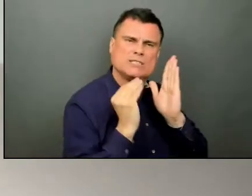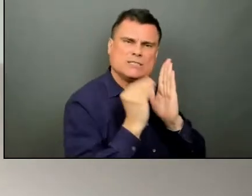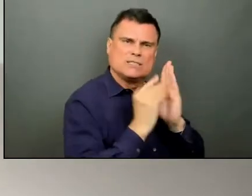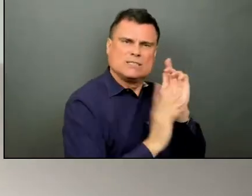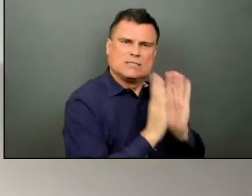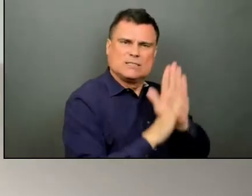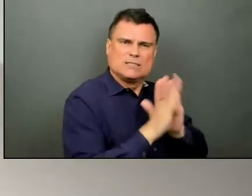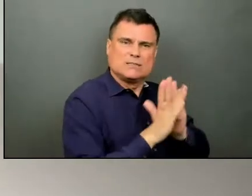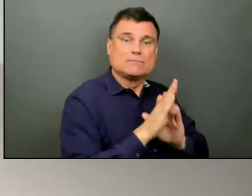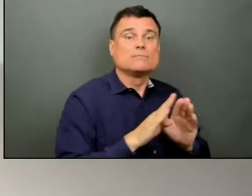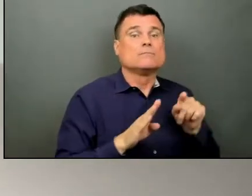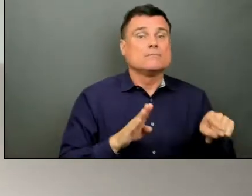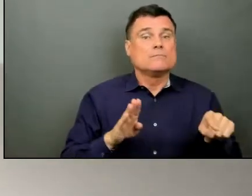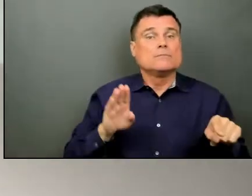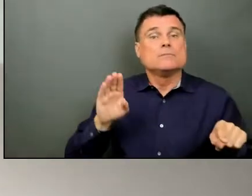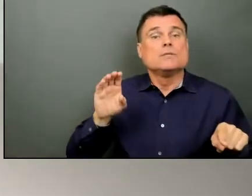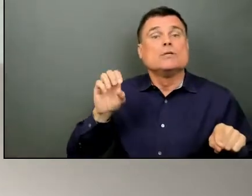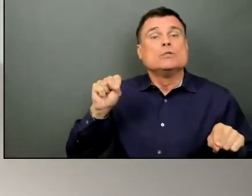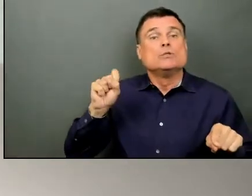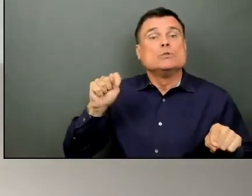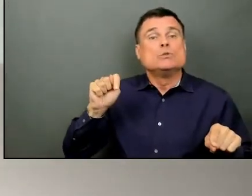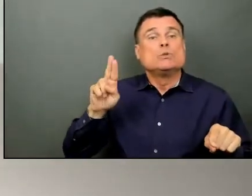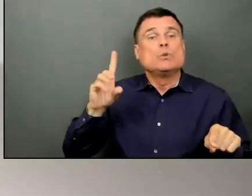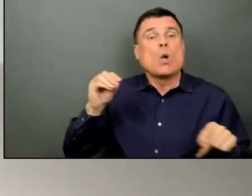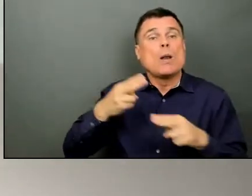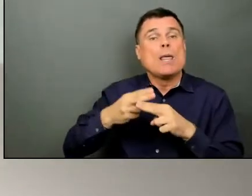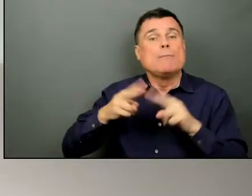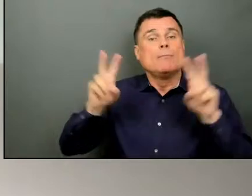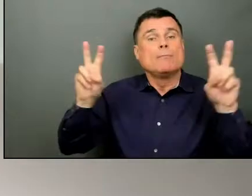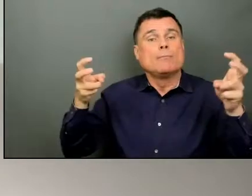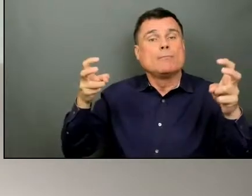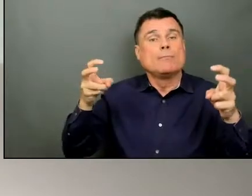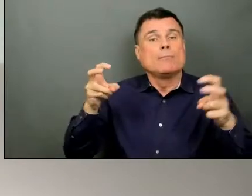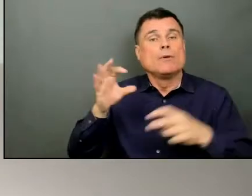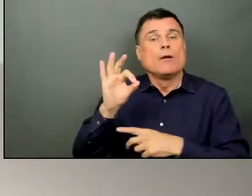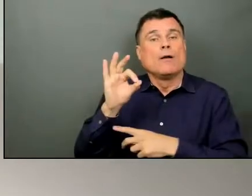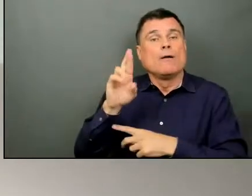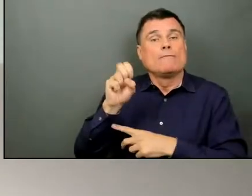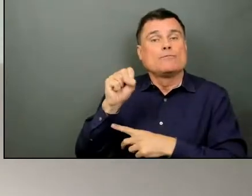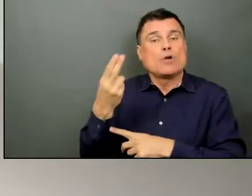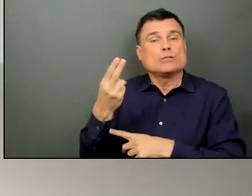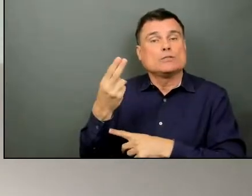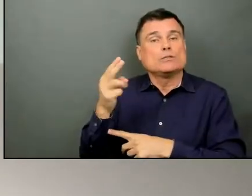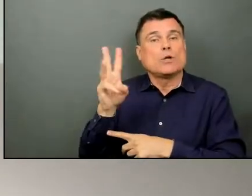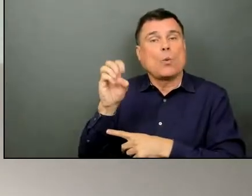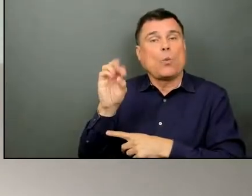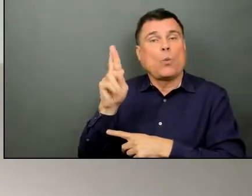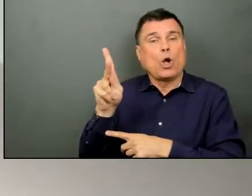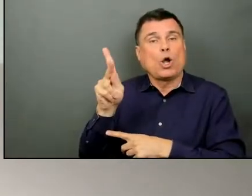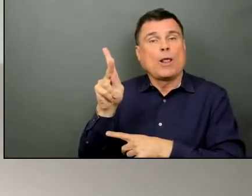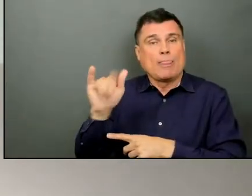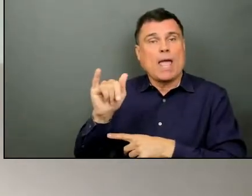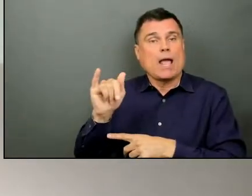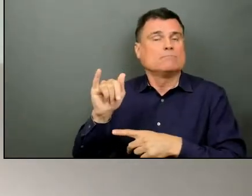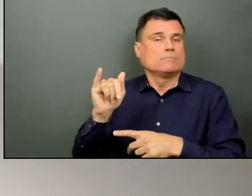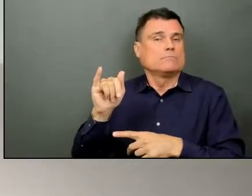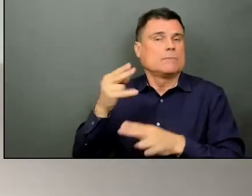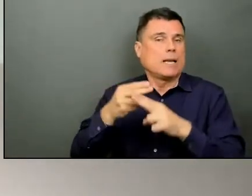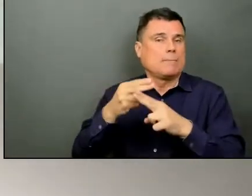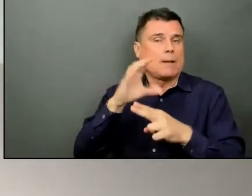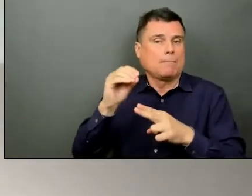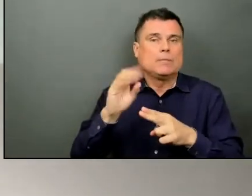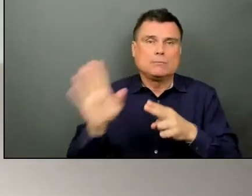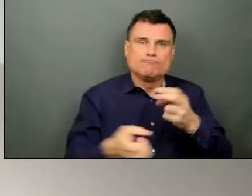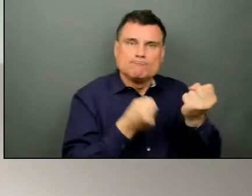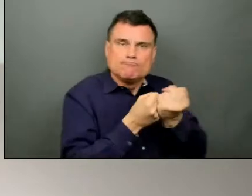to design the app that you see today. We've had well over 1,500 young people